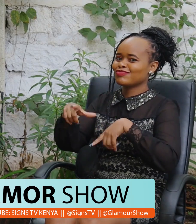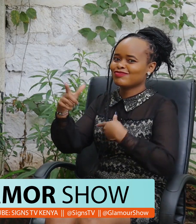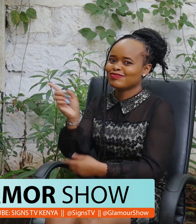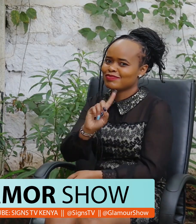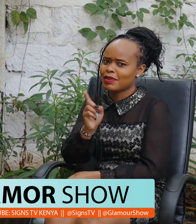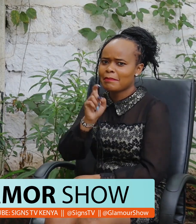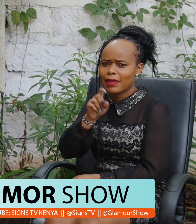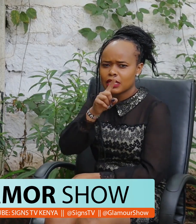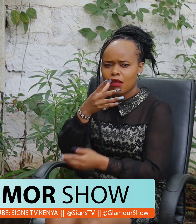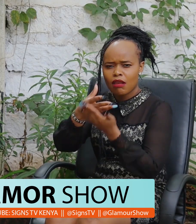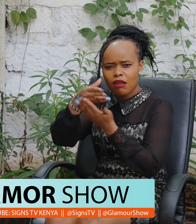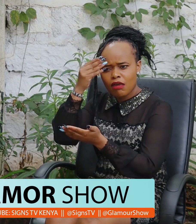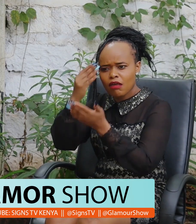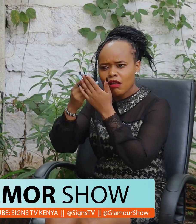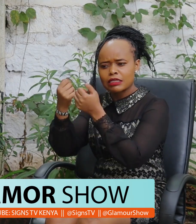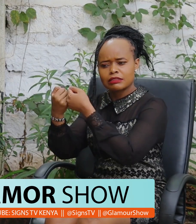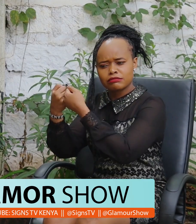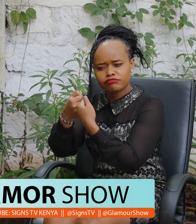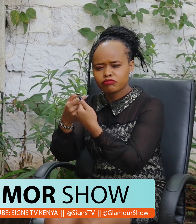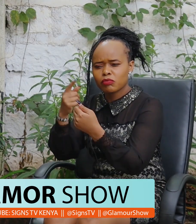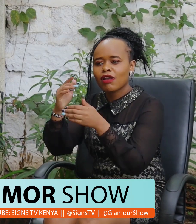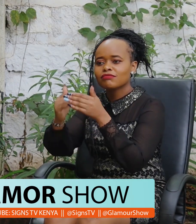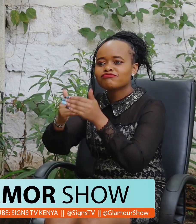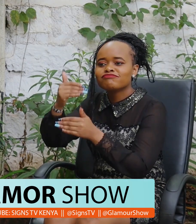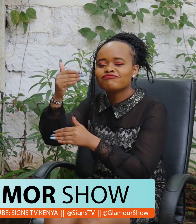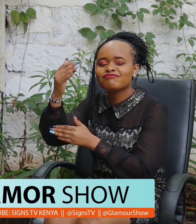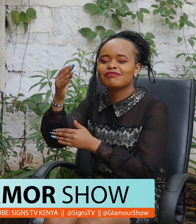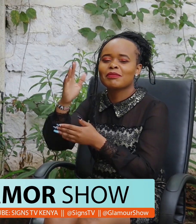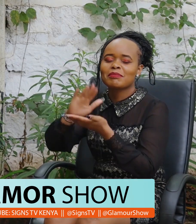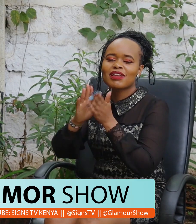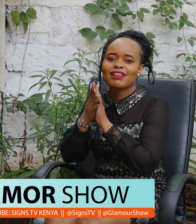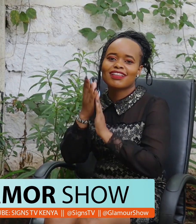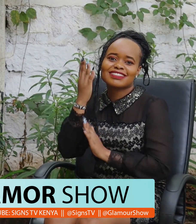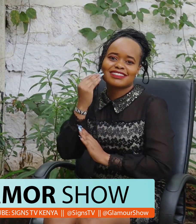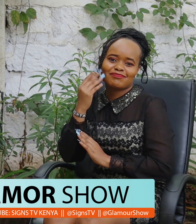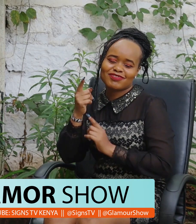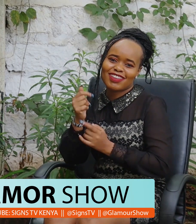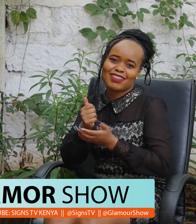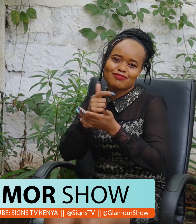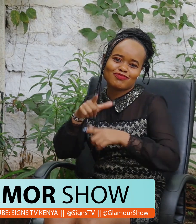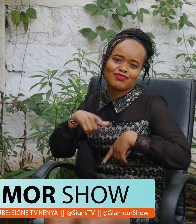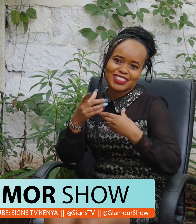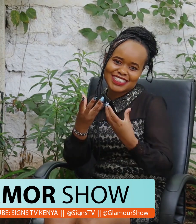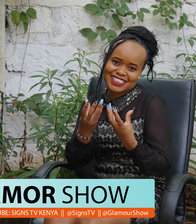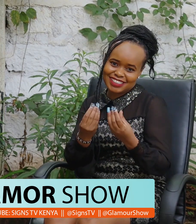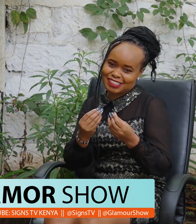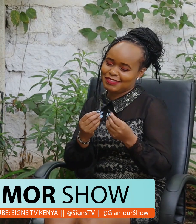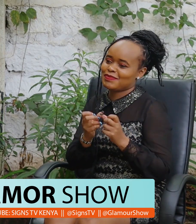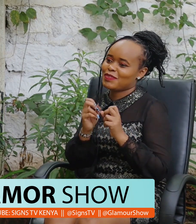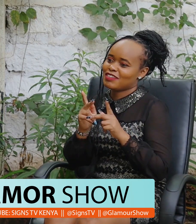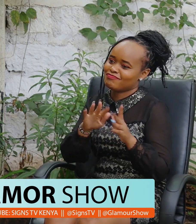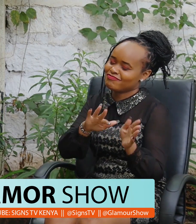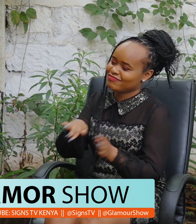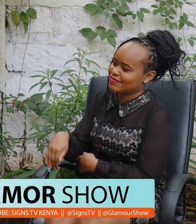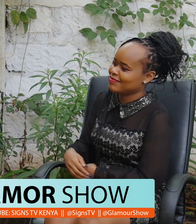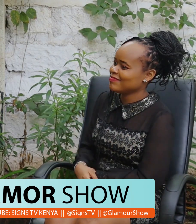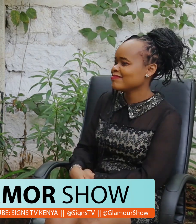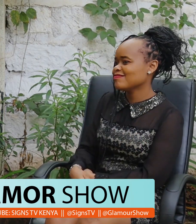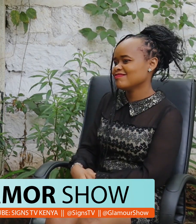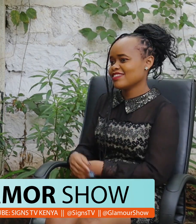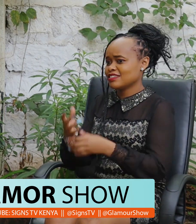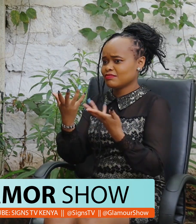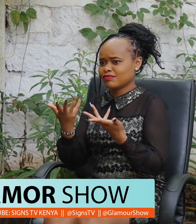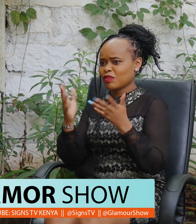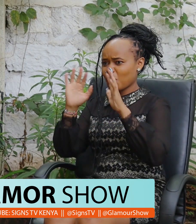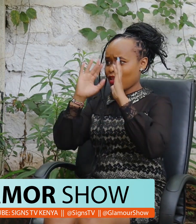because these challenges, when they come our way, they are here to make sure we learn. And I know they're never an easy time, but they give